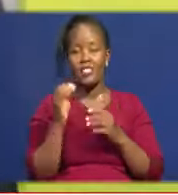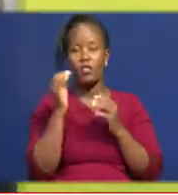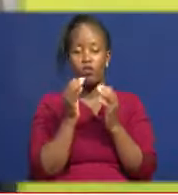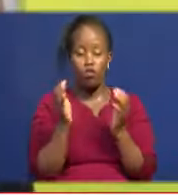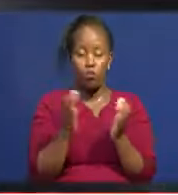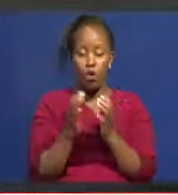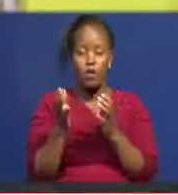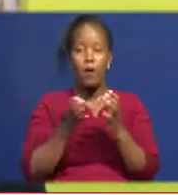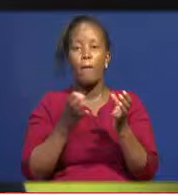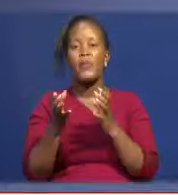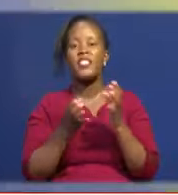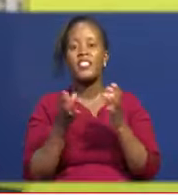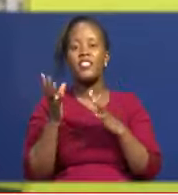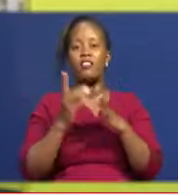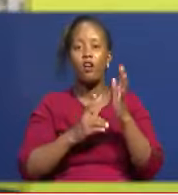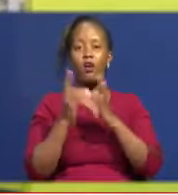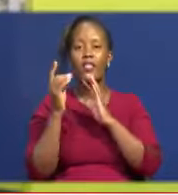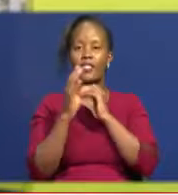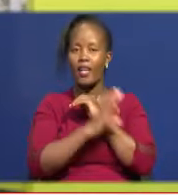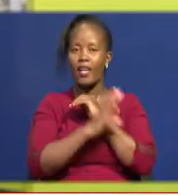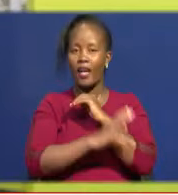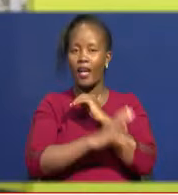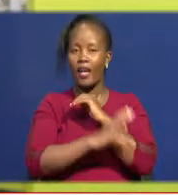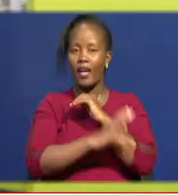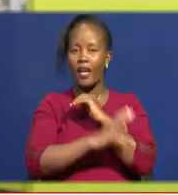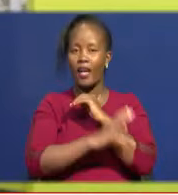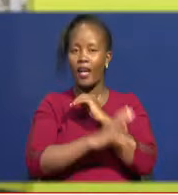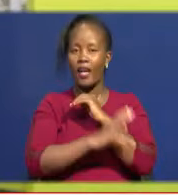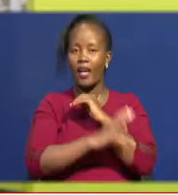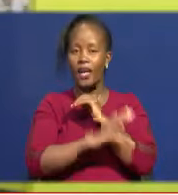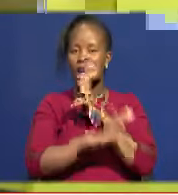countries have an unmet financing need of